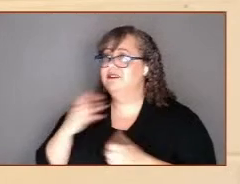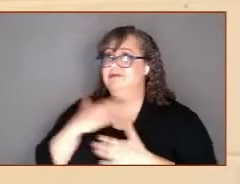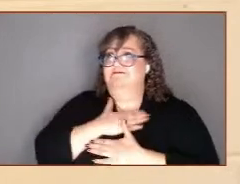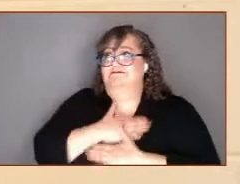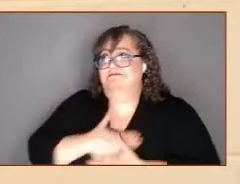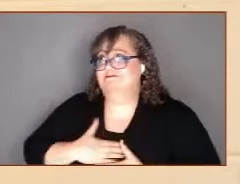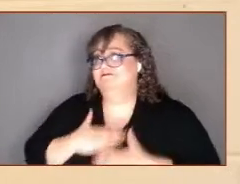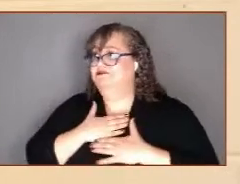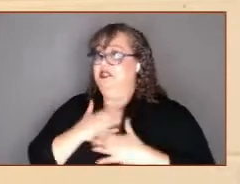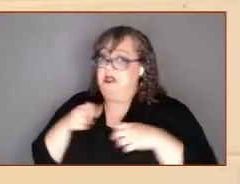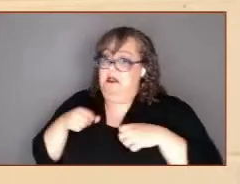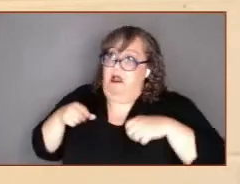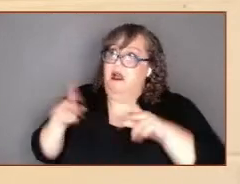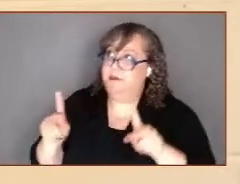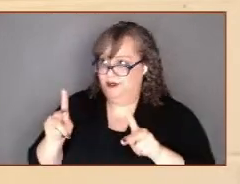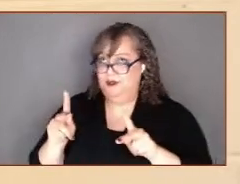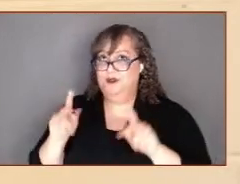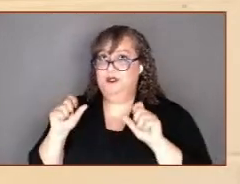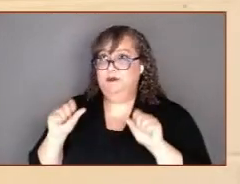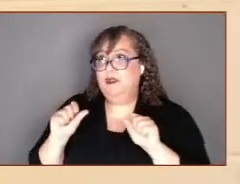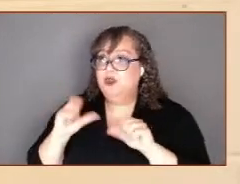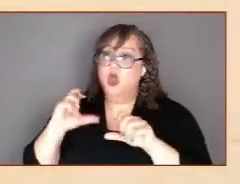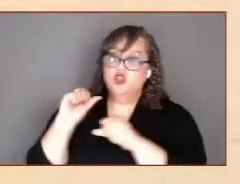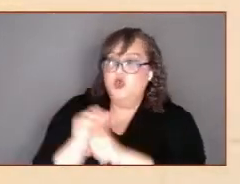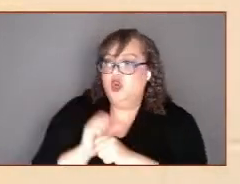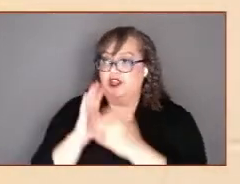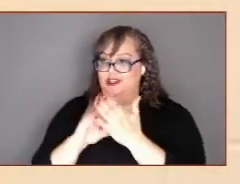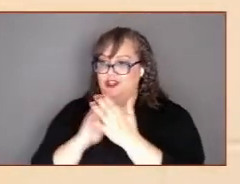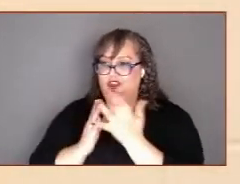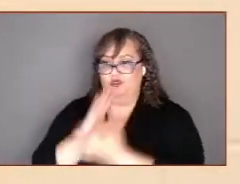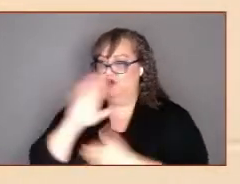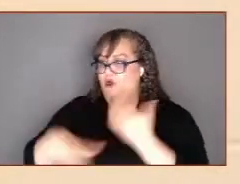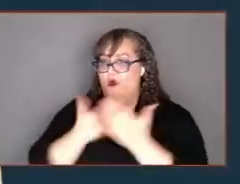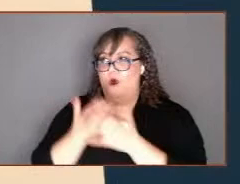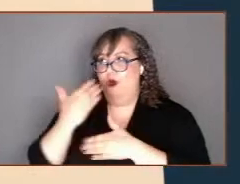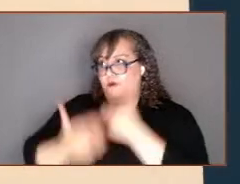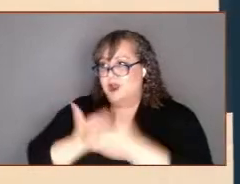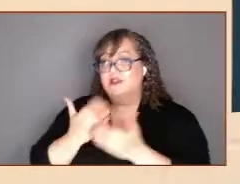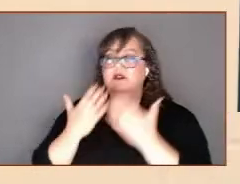to work and learn through this whole process. So we'd like to thank NASA for sure.